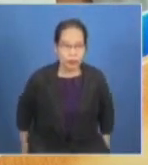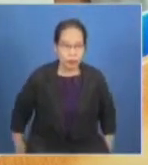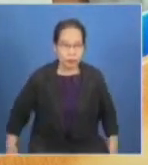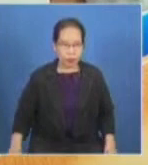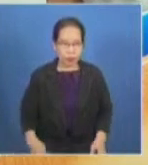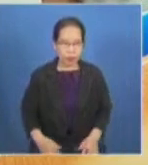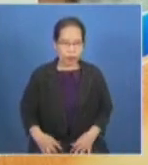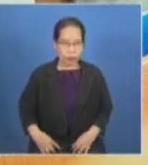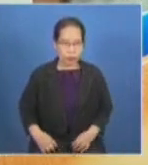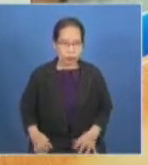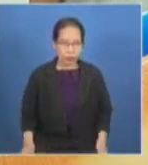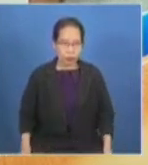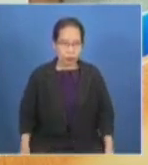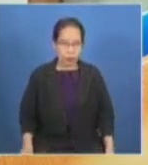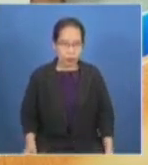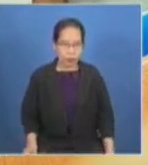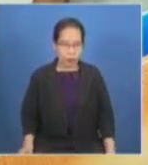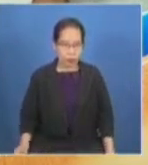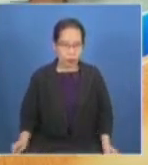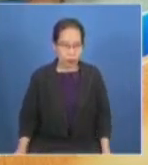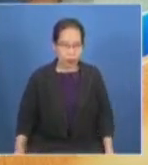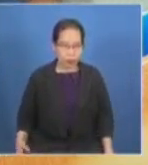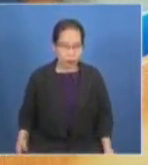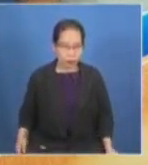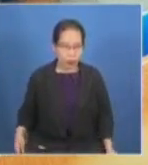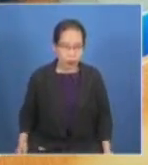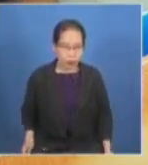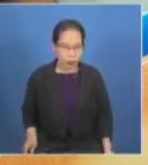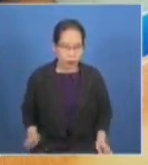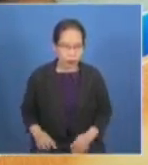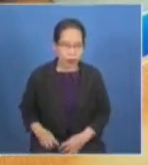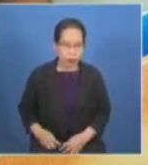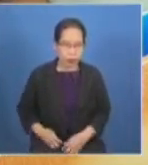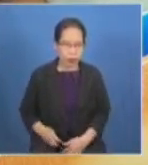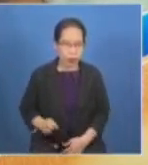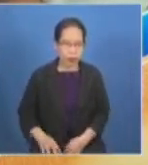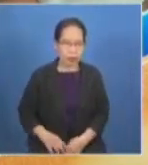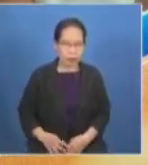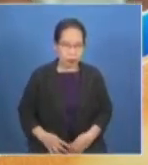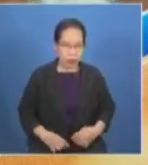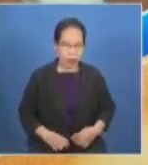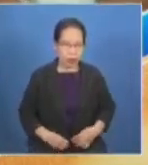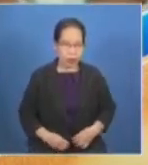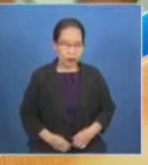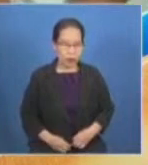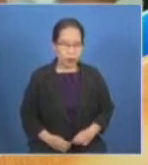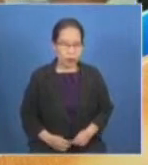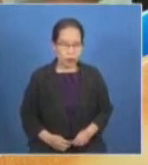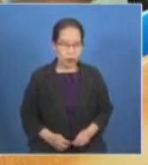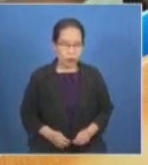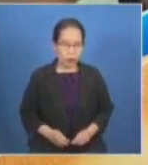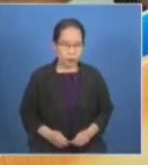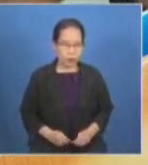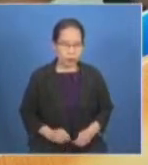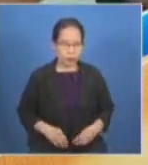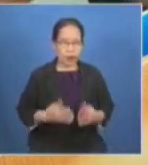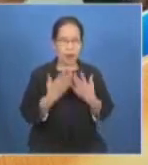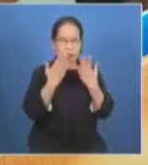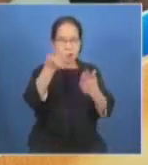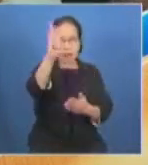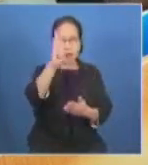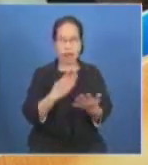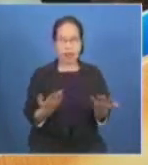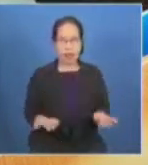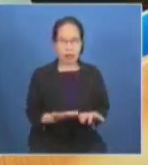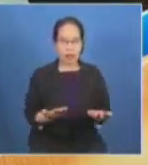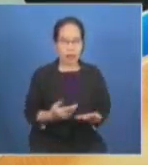Kabarugis Quirino. Yes, Kuya. We thank God exceedingly, and here